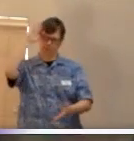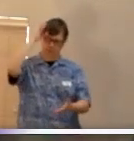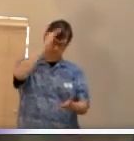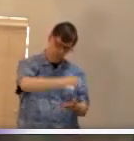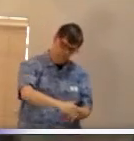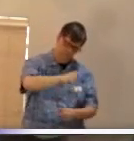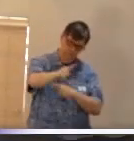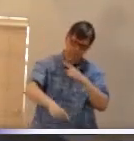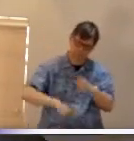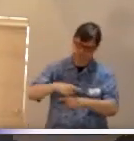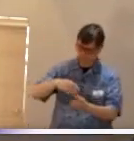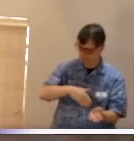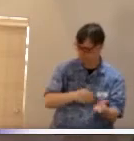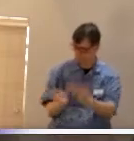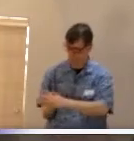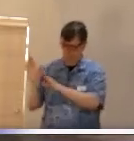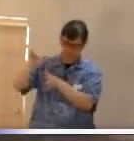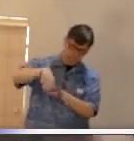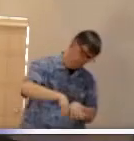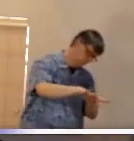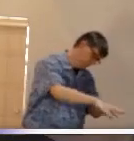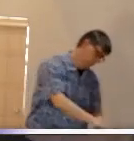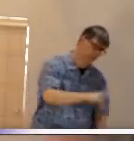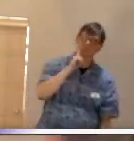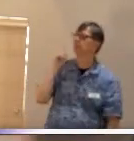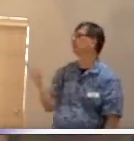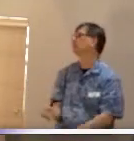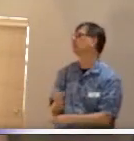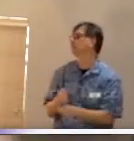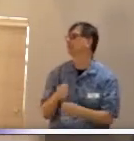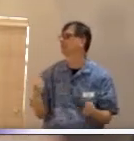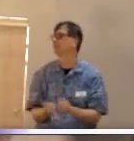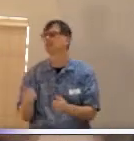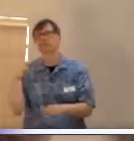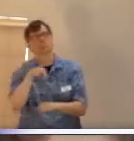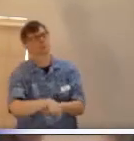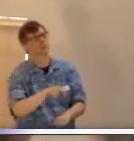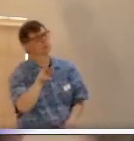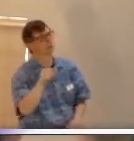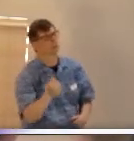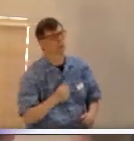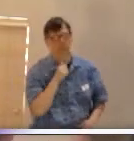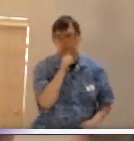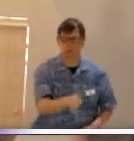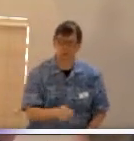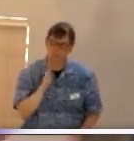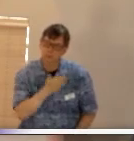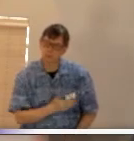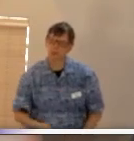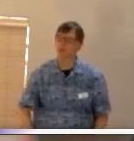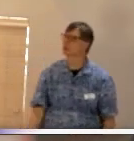So how do we turn that tide and that ship? Well, first, you're here, so you've already made a step to your own well-being.